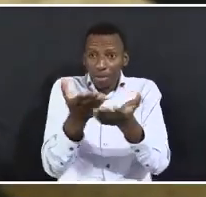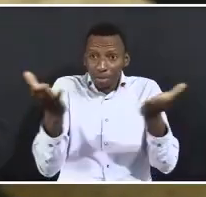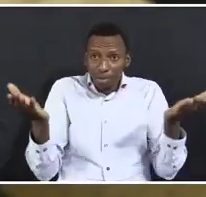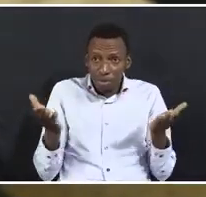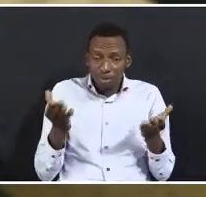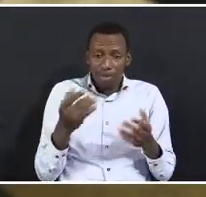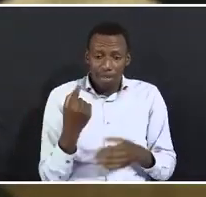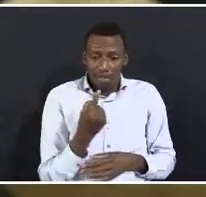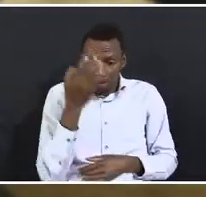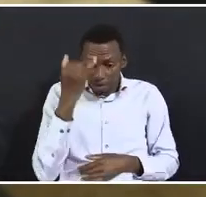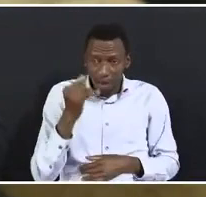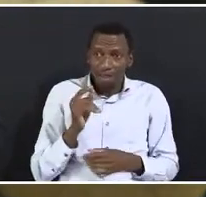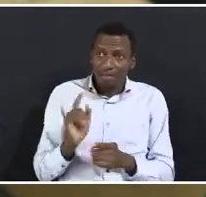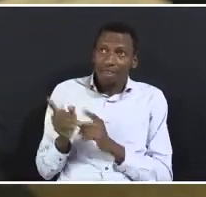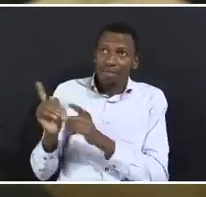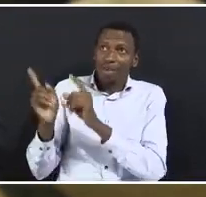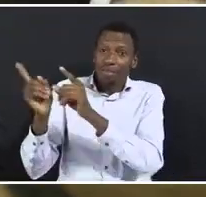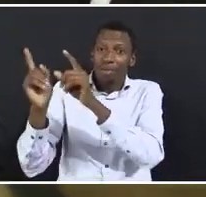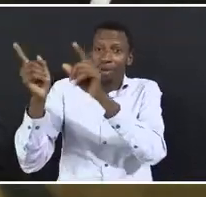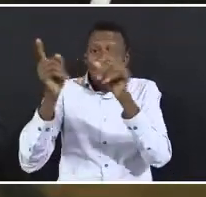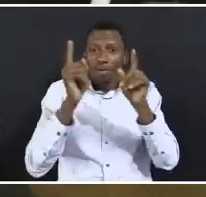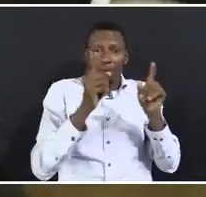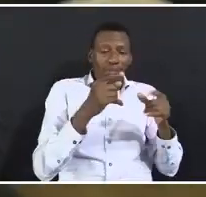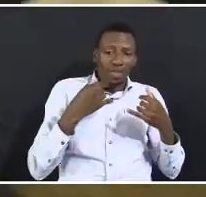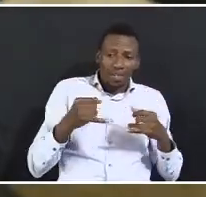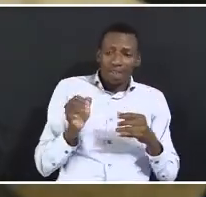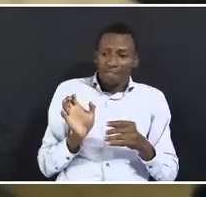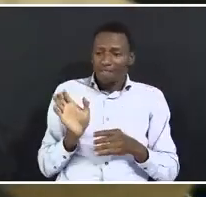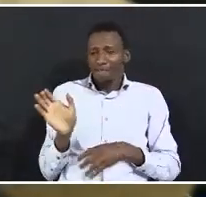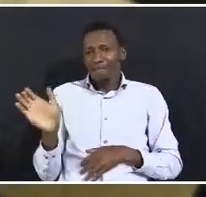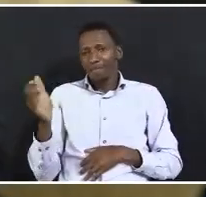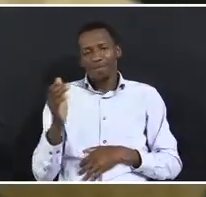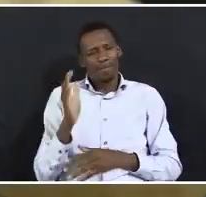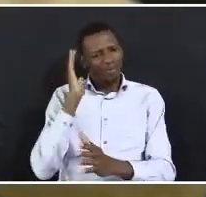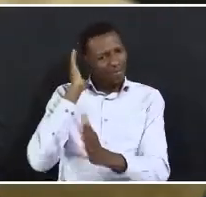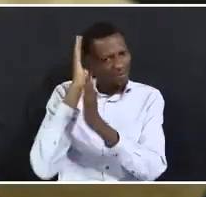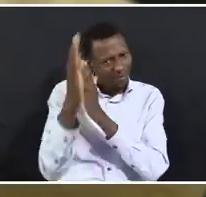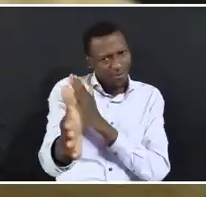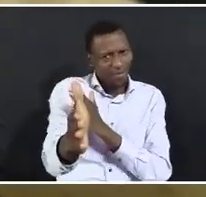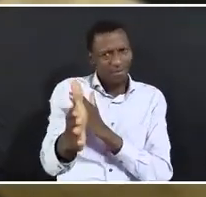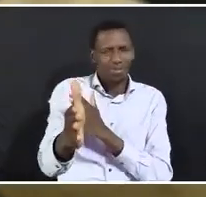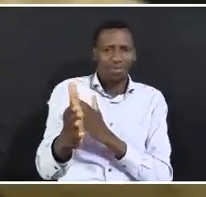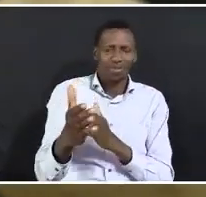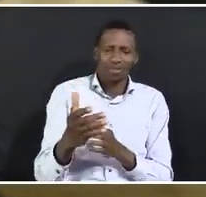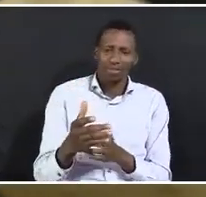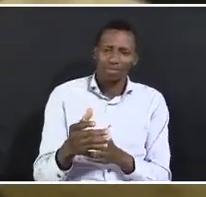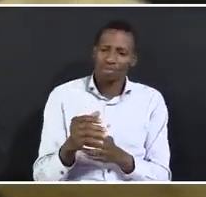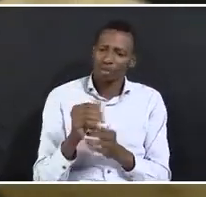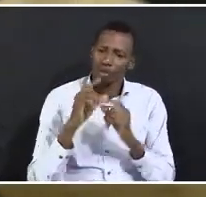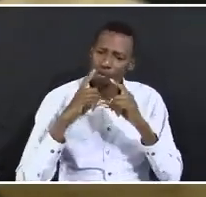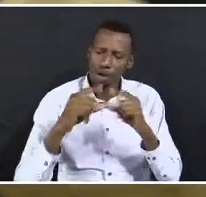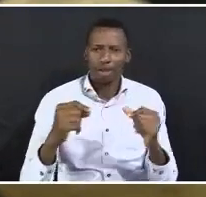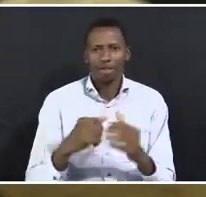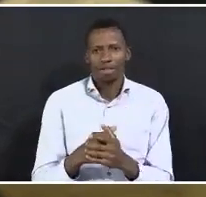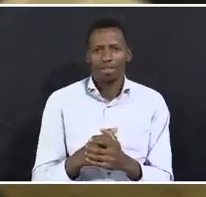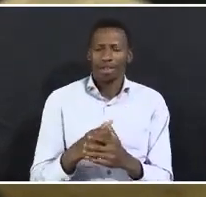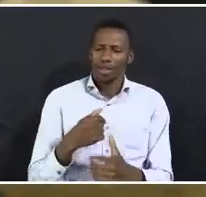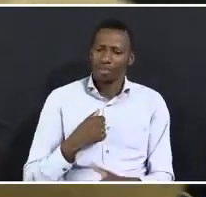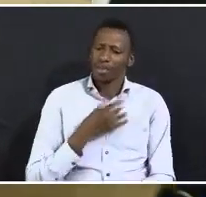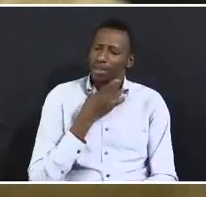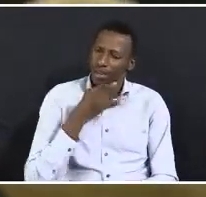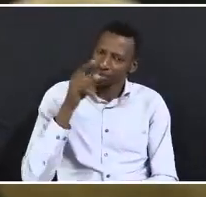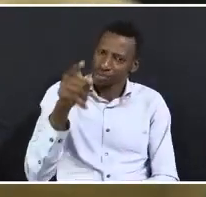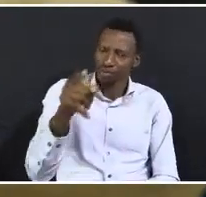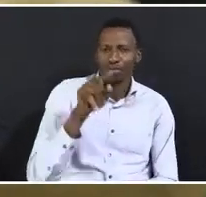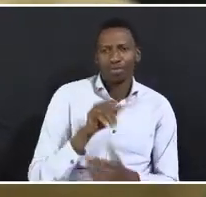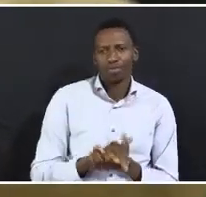still single because they're going round and going round. Tell the lady direct that you are the one. Are we together?